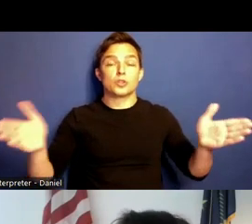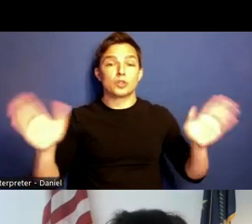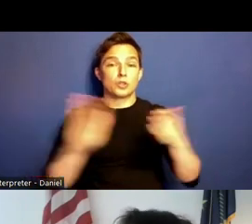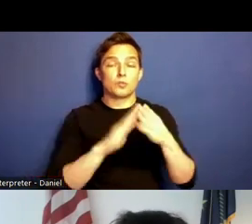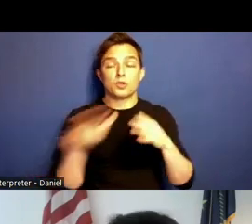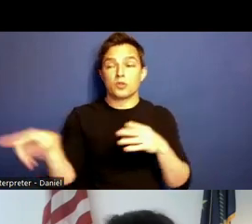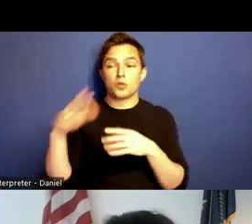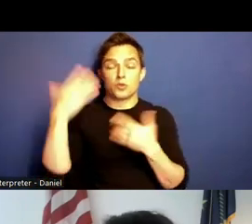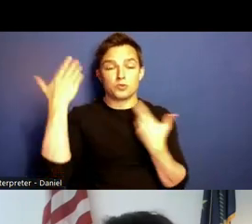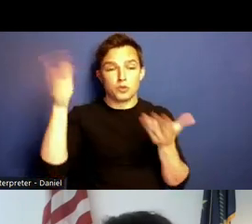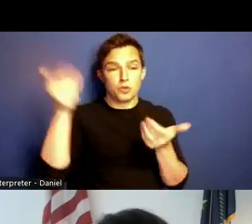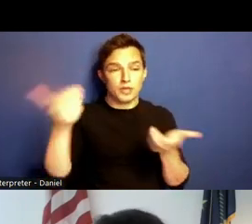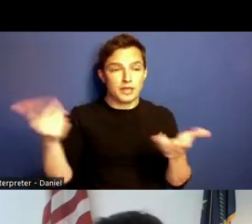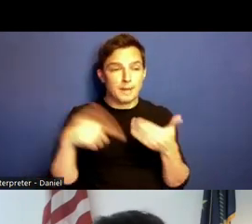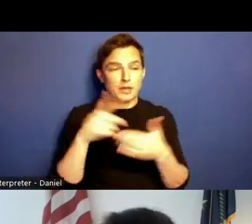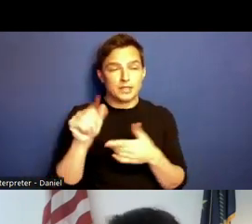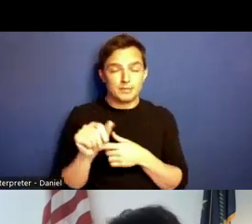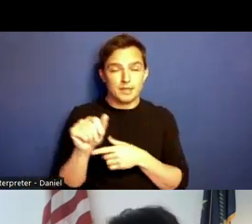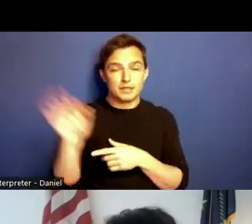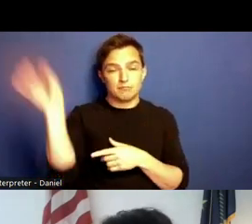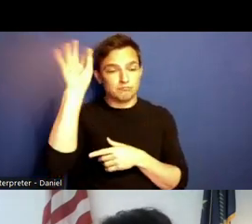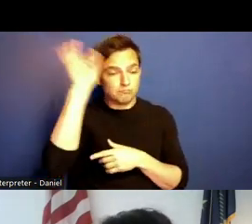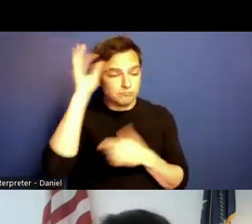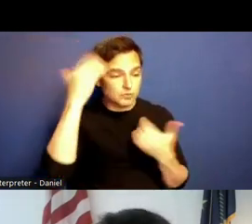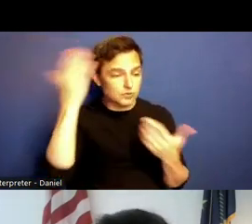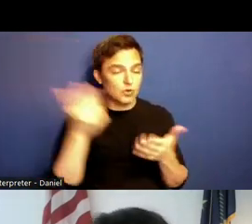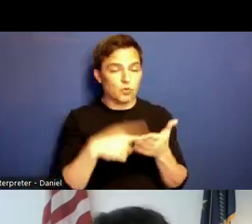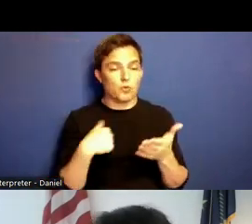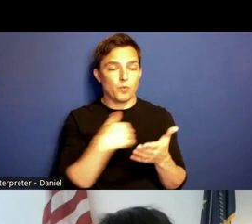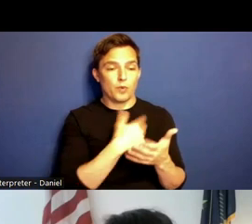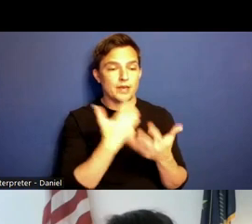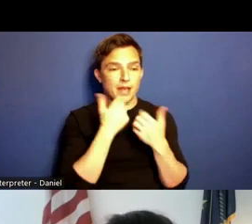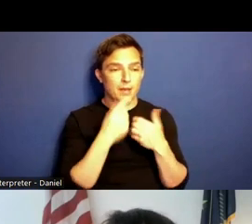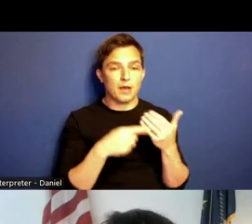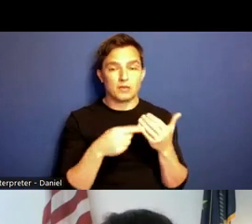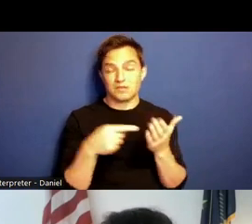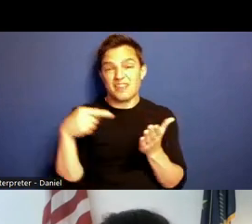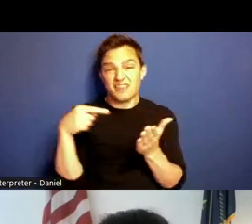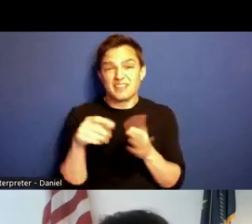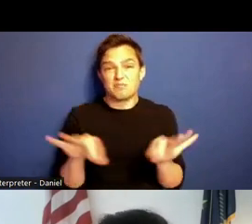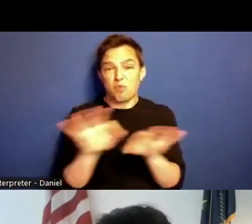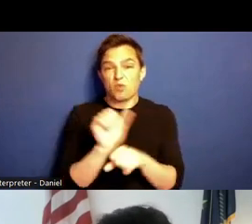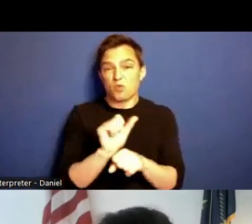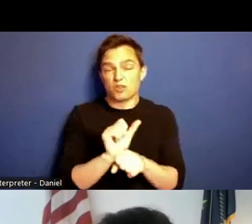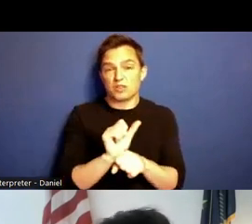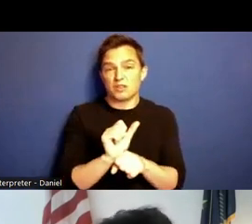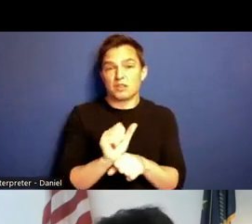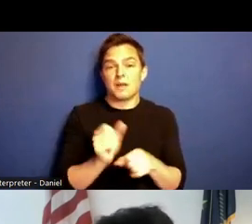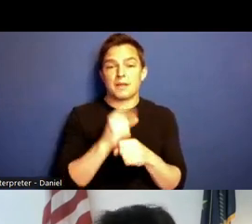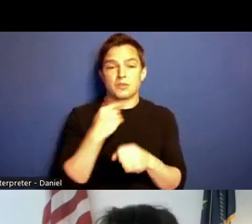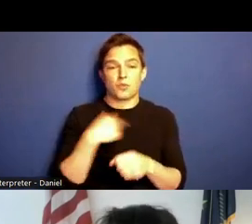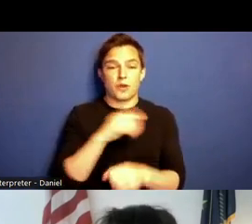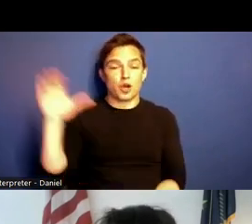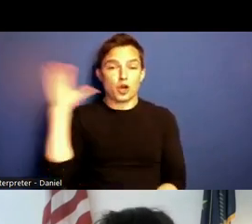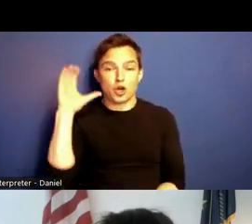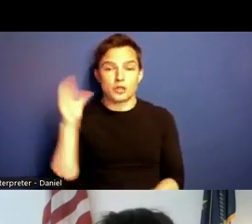anything about disability at all, about who we are, what we care about, it's important. And getting ourselves heard beyond our